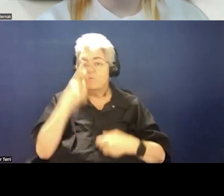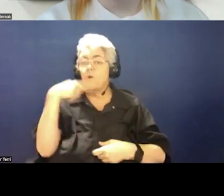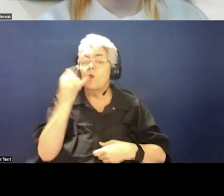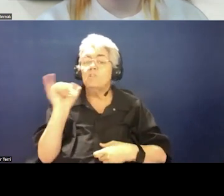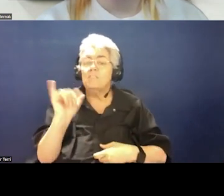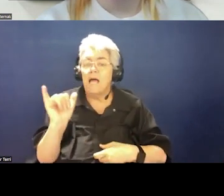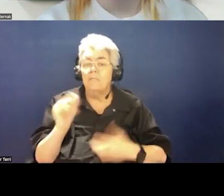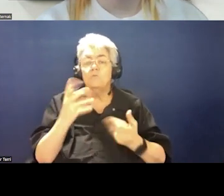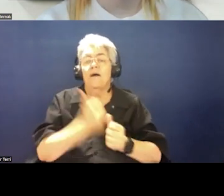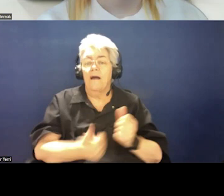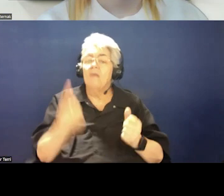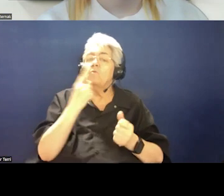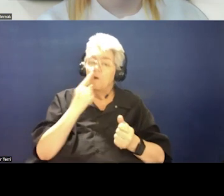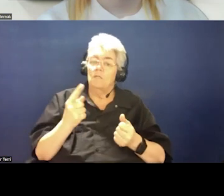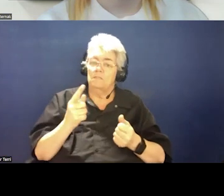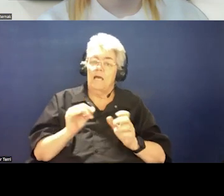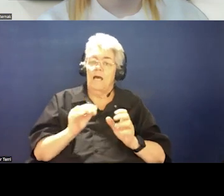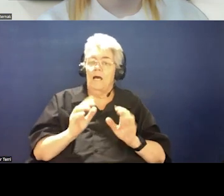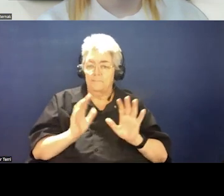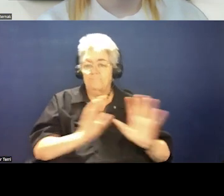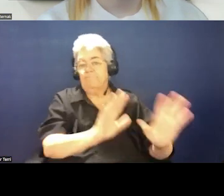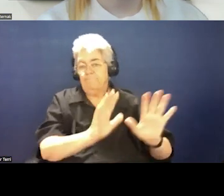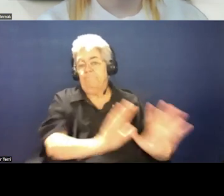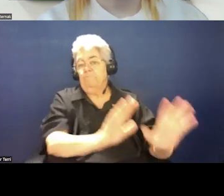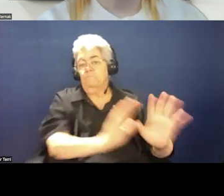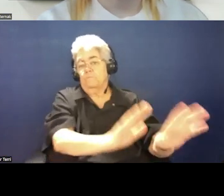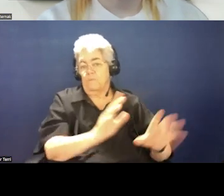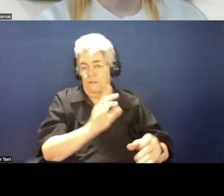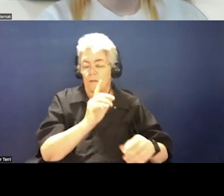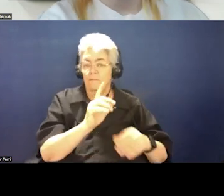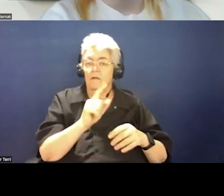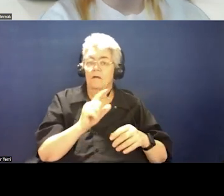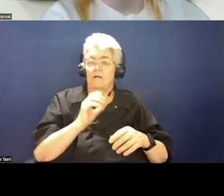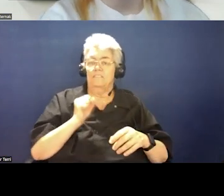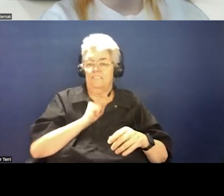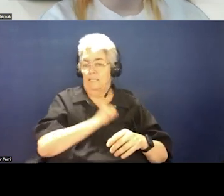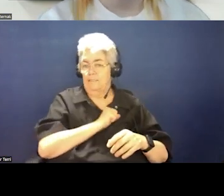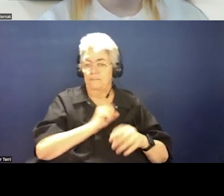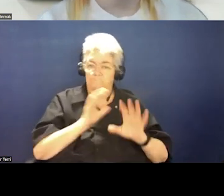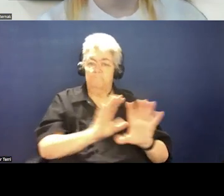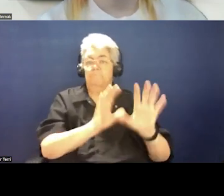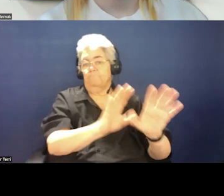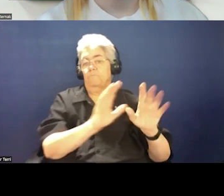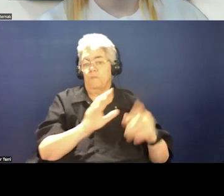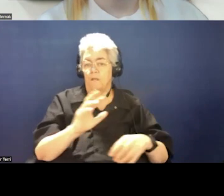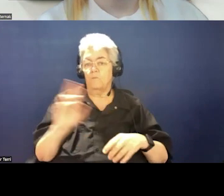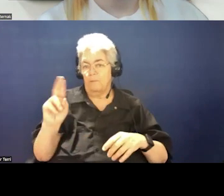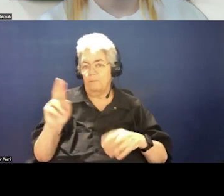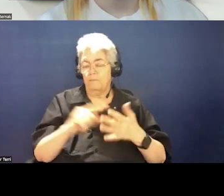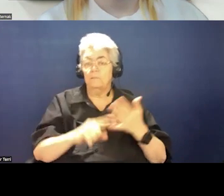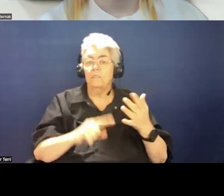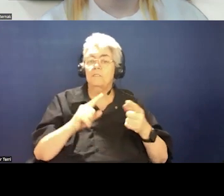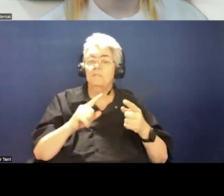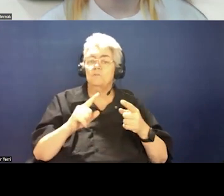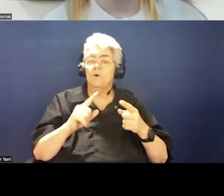that everyone can be putting pressure. We need to make sure that everyone knows that this continuum requires